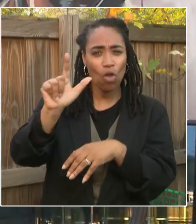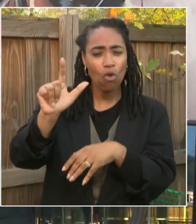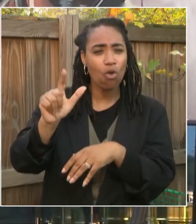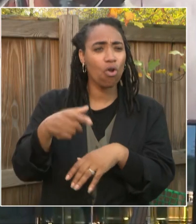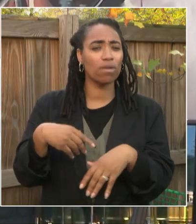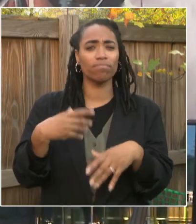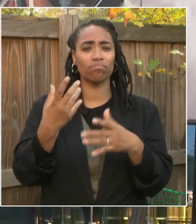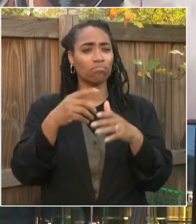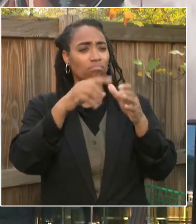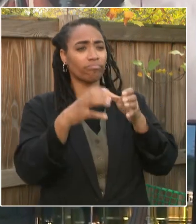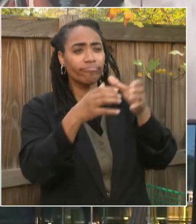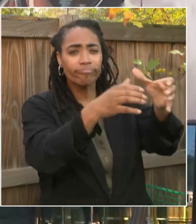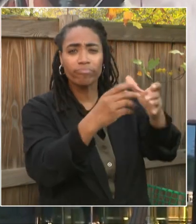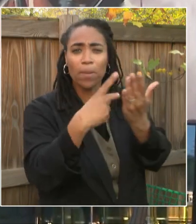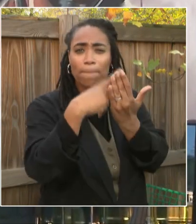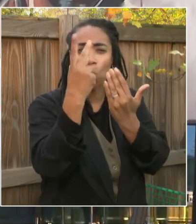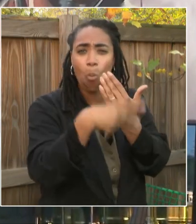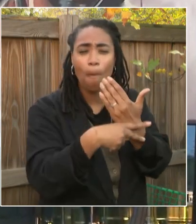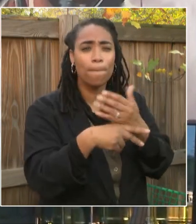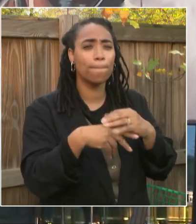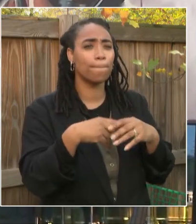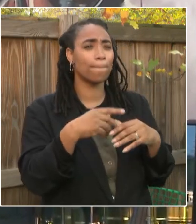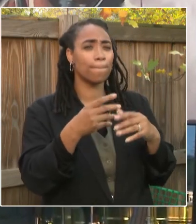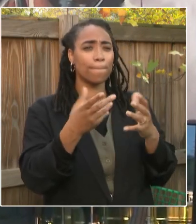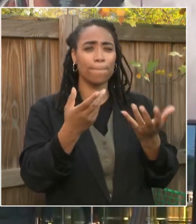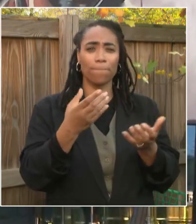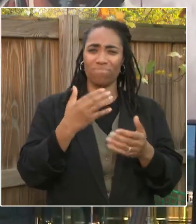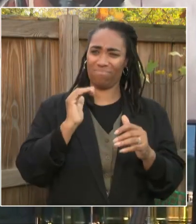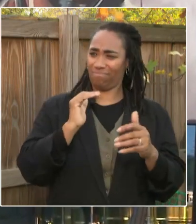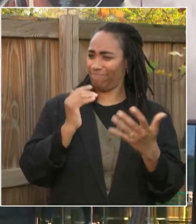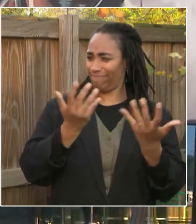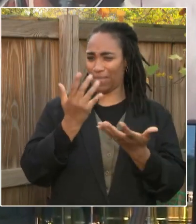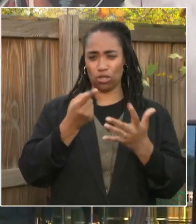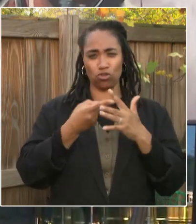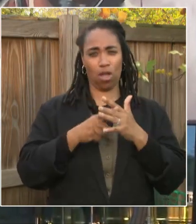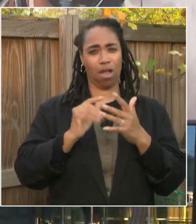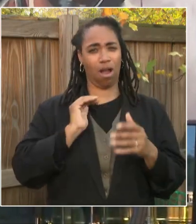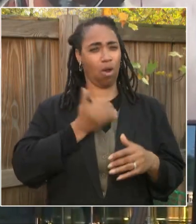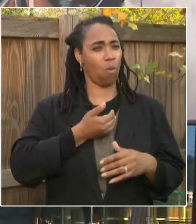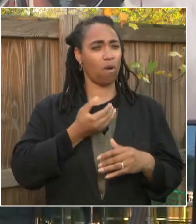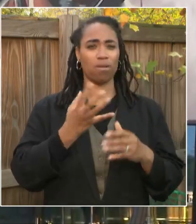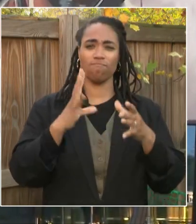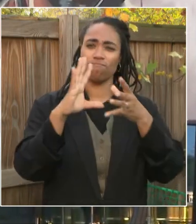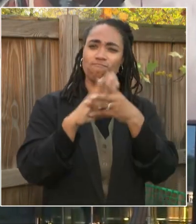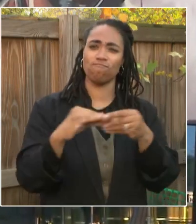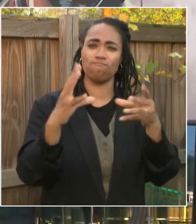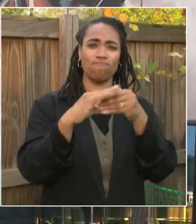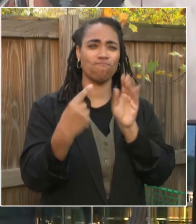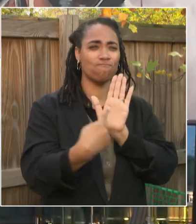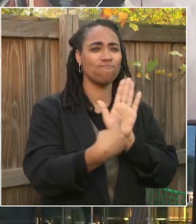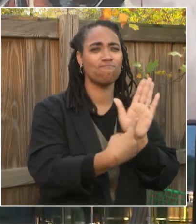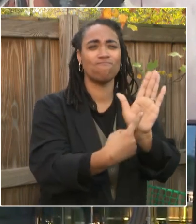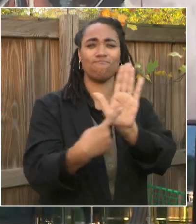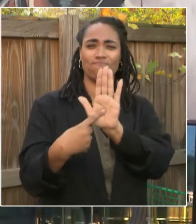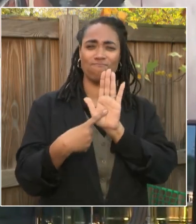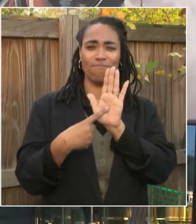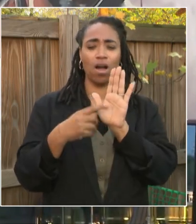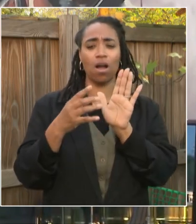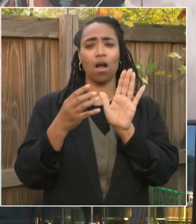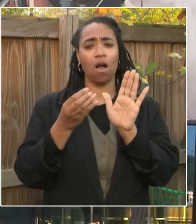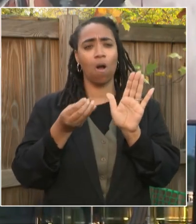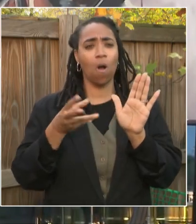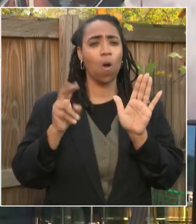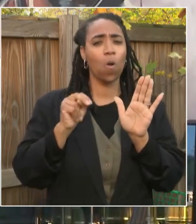Let's get together as a family and do our own." I want to say another word, but that's how I talk, okay? So when we did that, they came there and they were